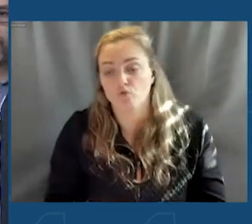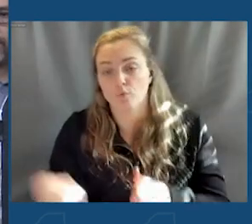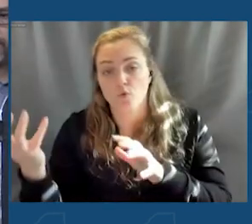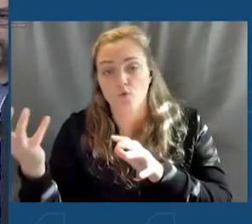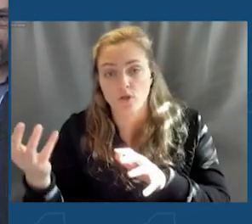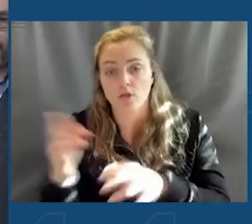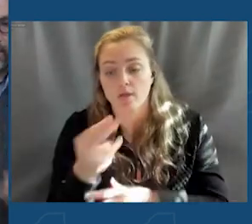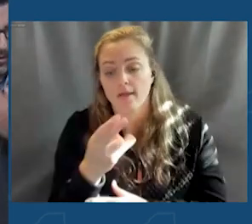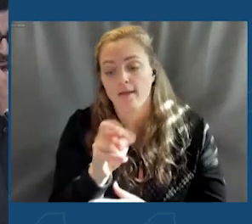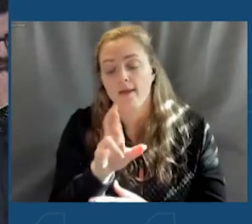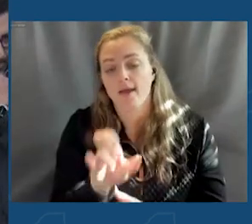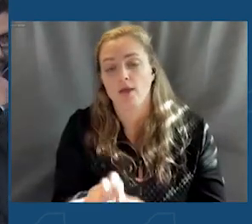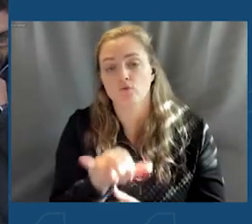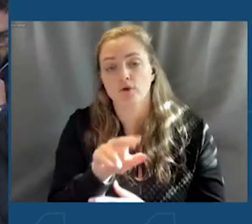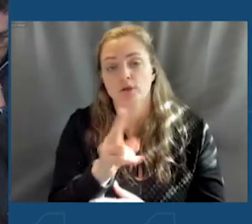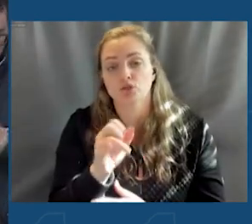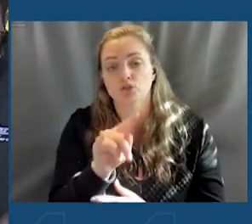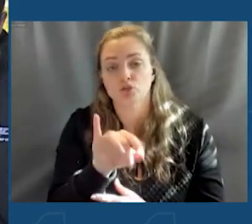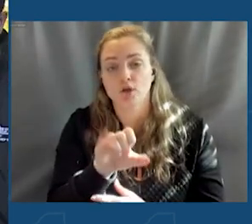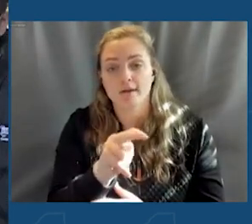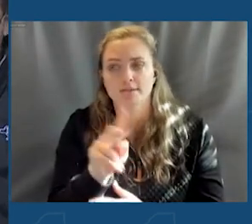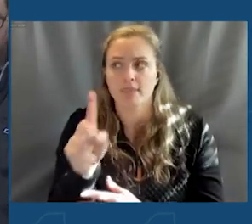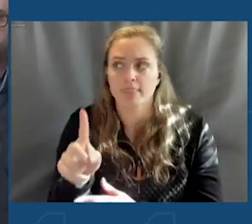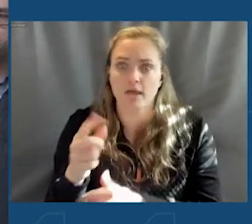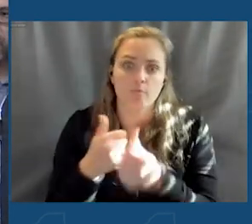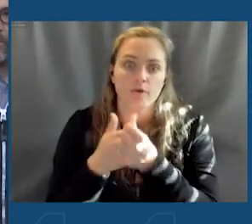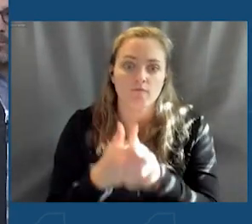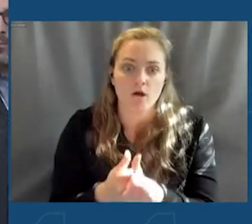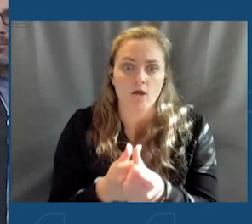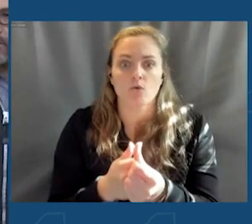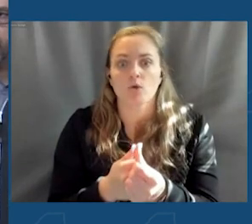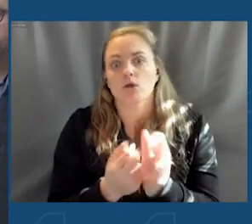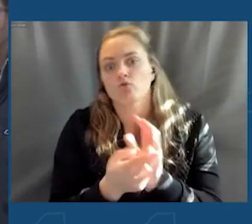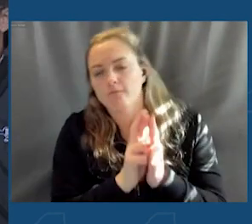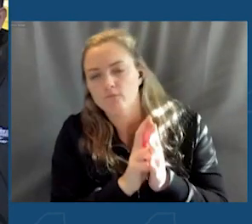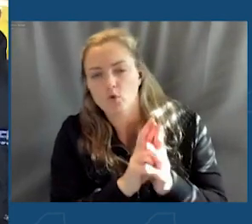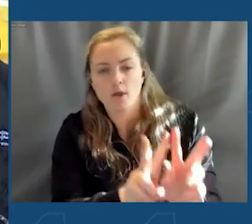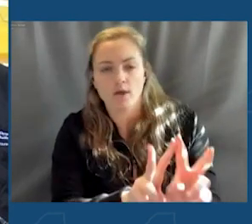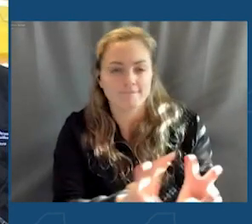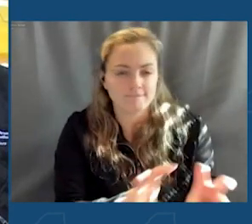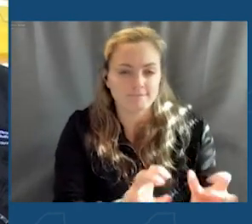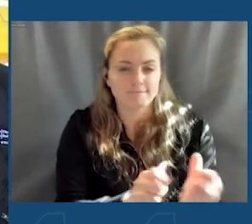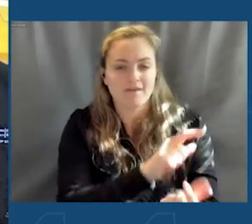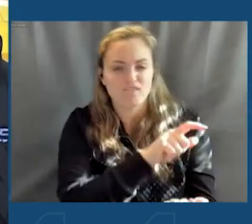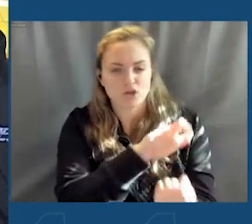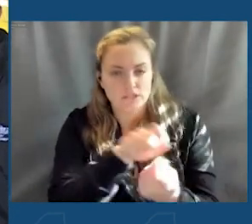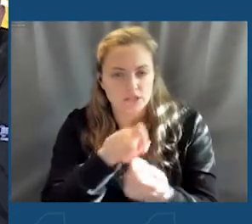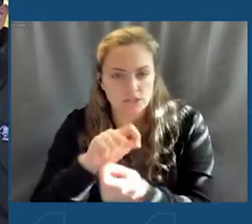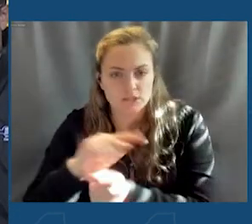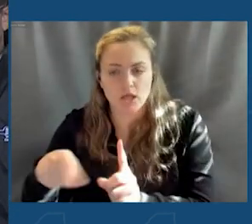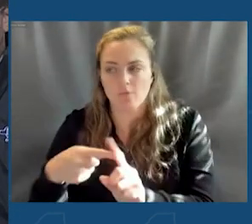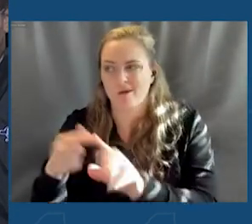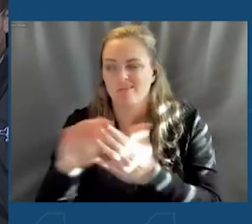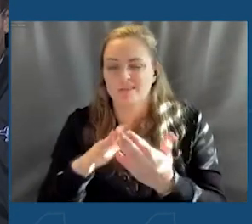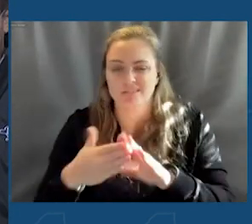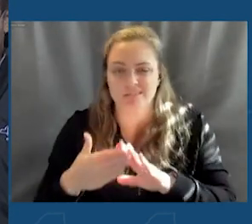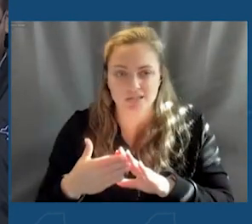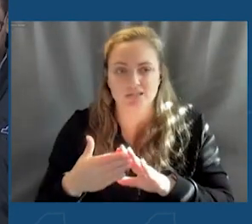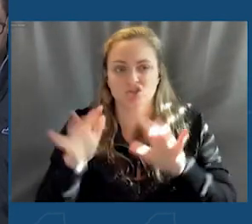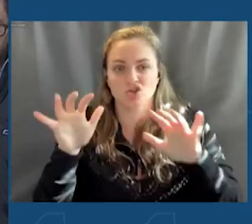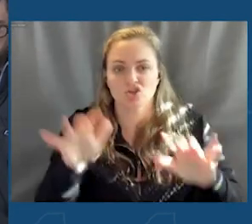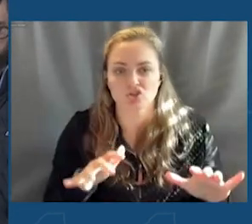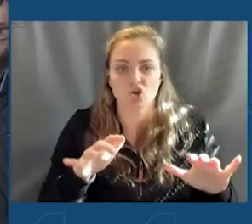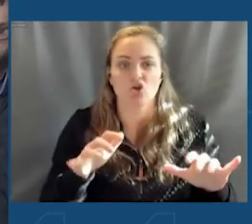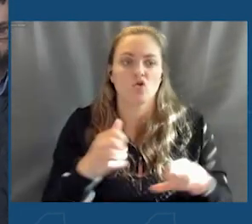Henry Jackson. They have been following and reviewing every detail of the city's snow